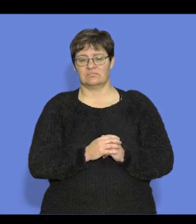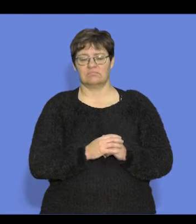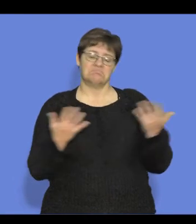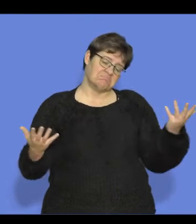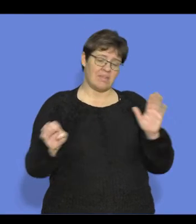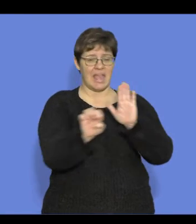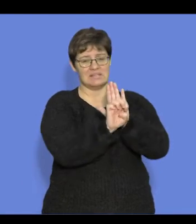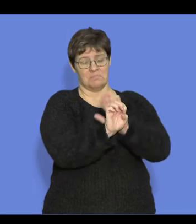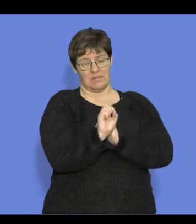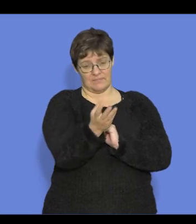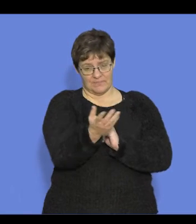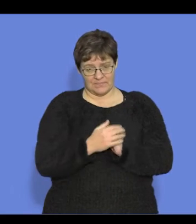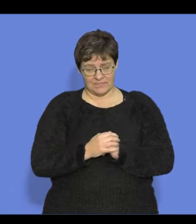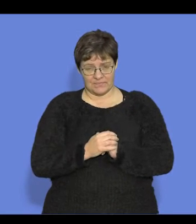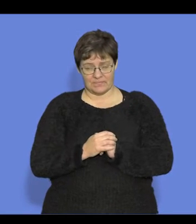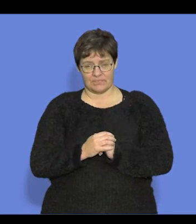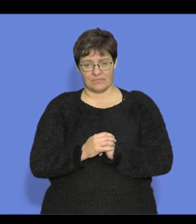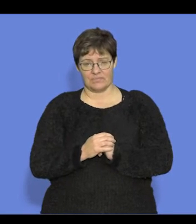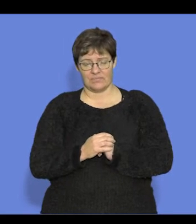Let's give an example.